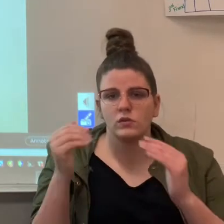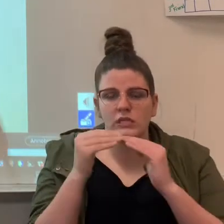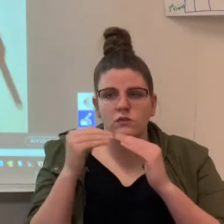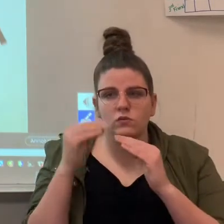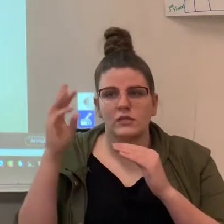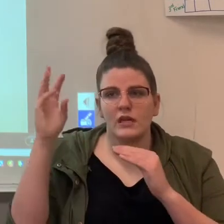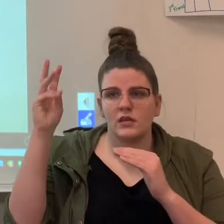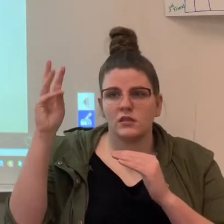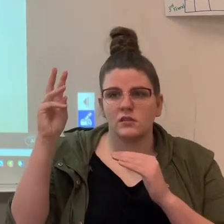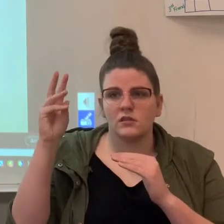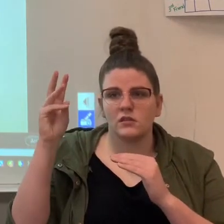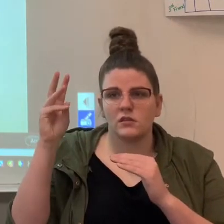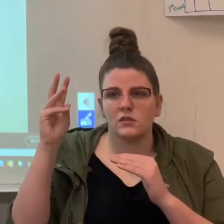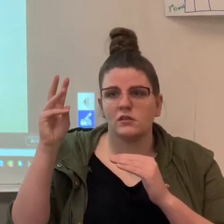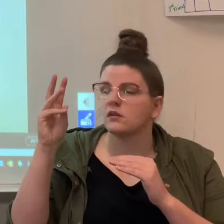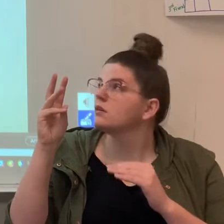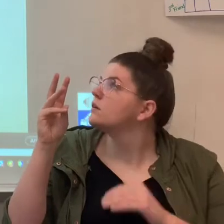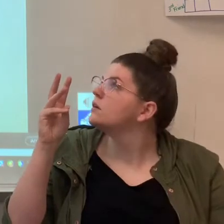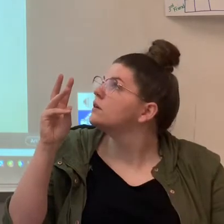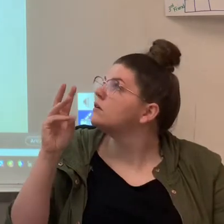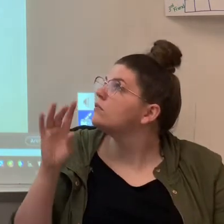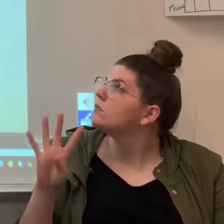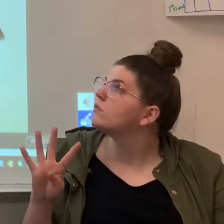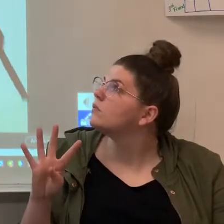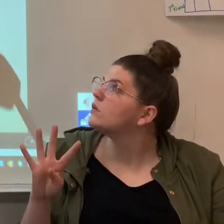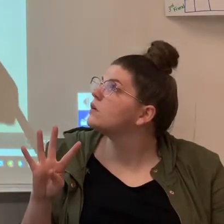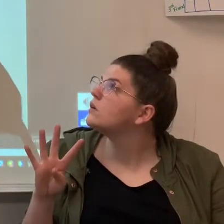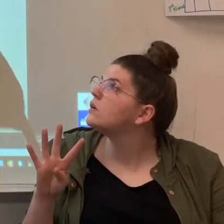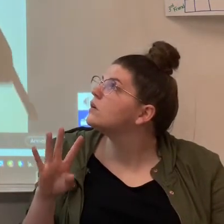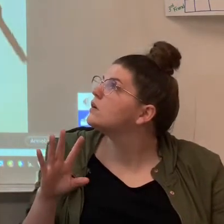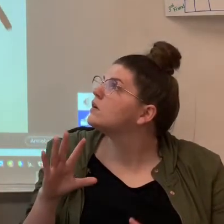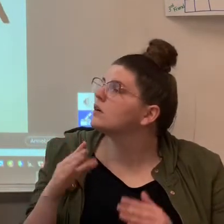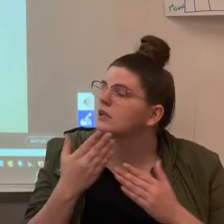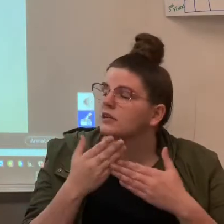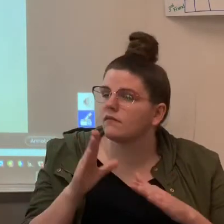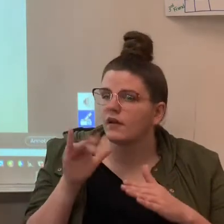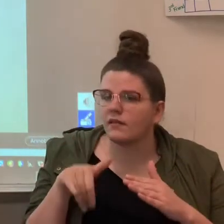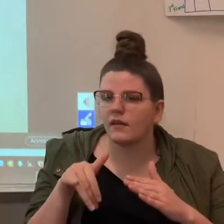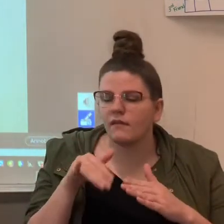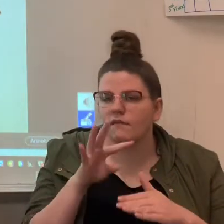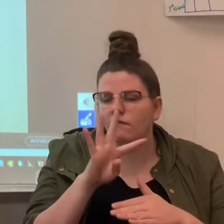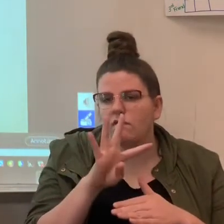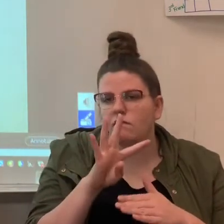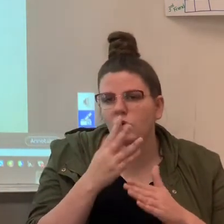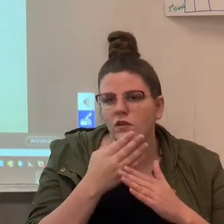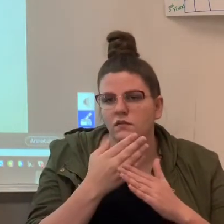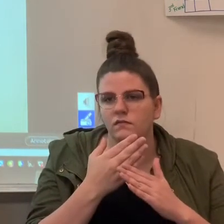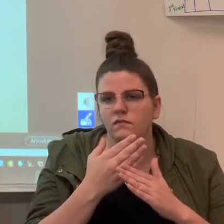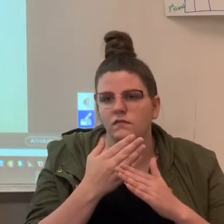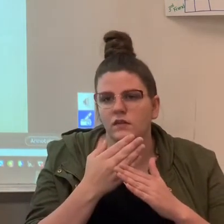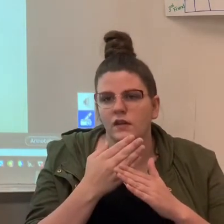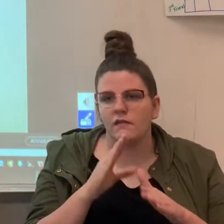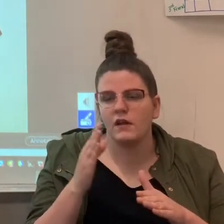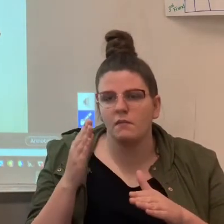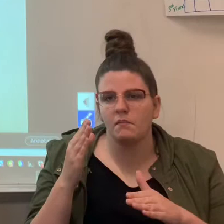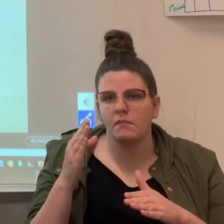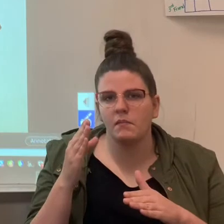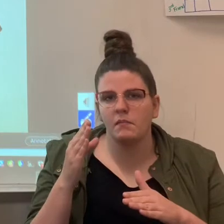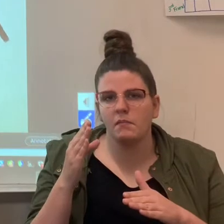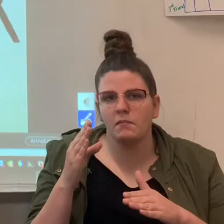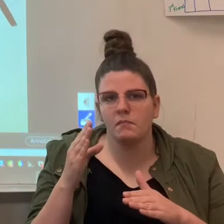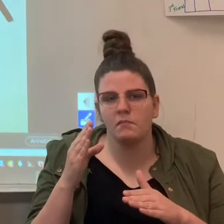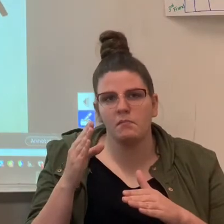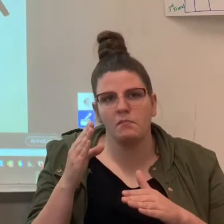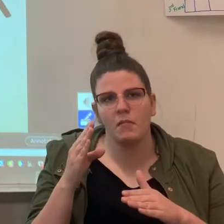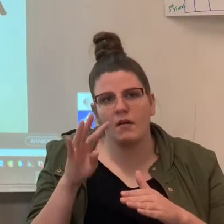18/4, which if we house divide that one, 4 goes into 18, 4 times, which is 16,